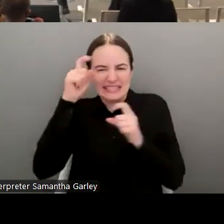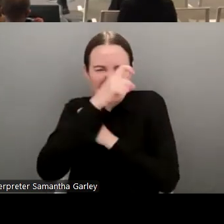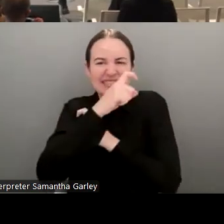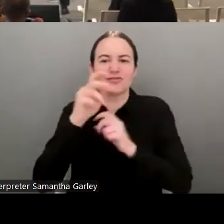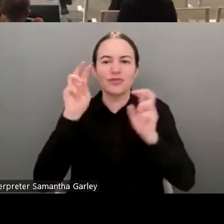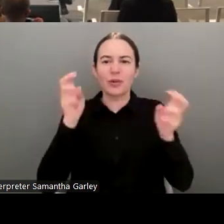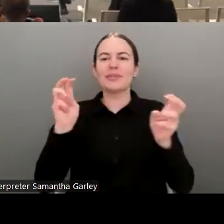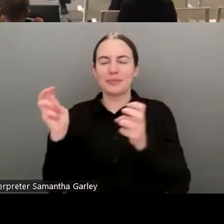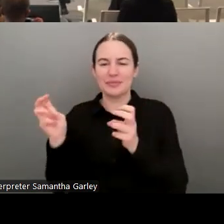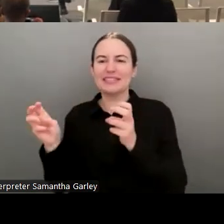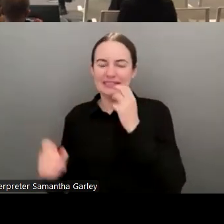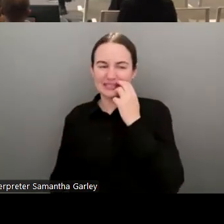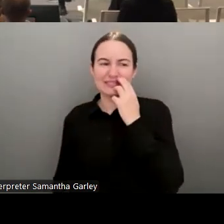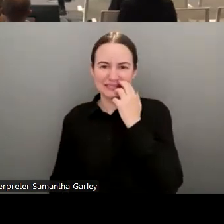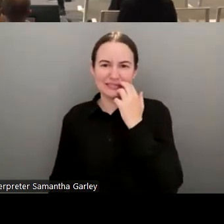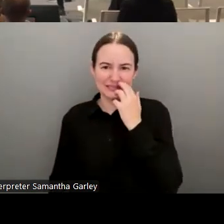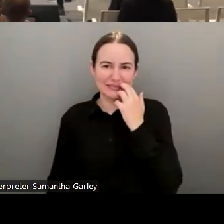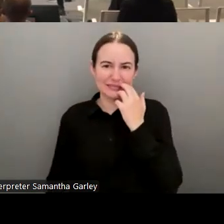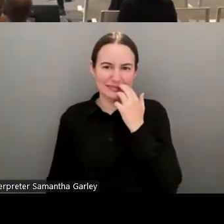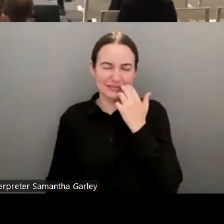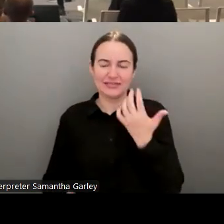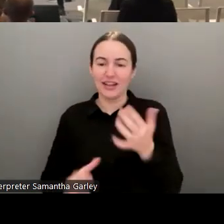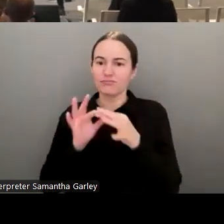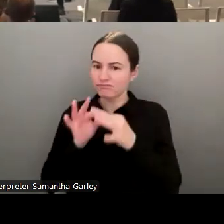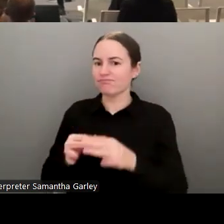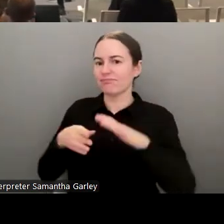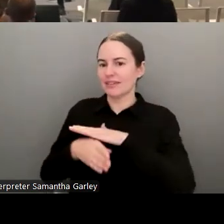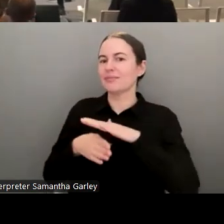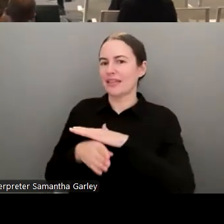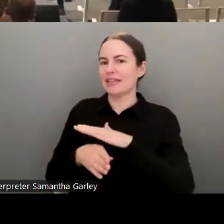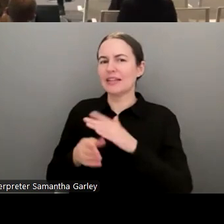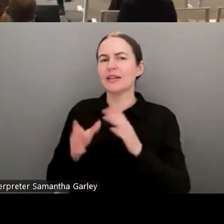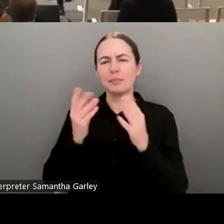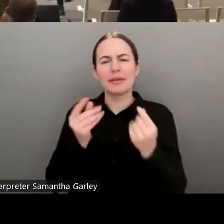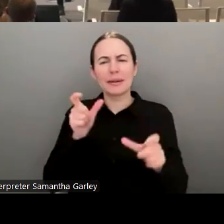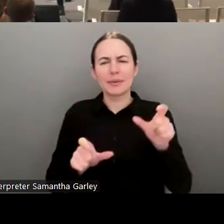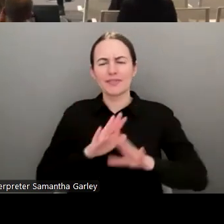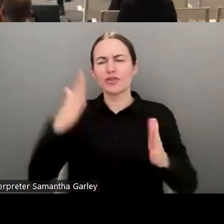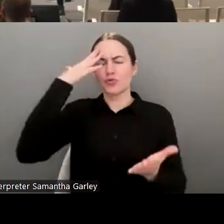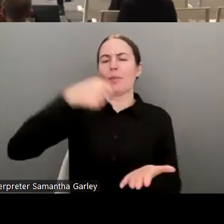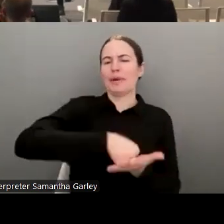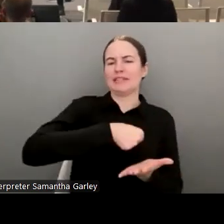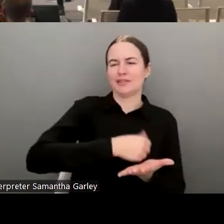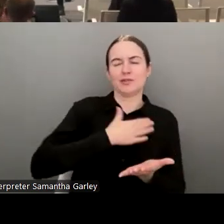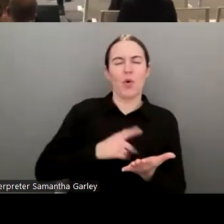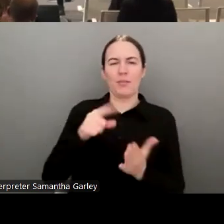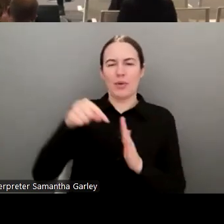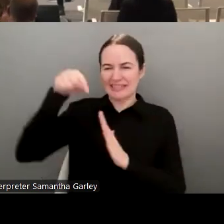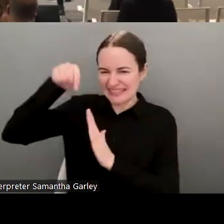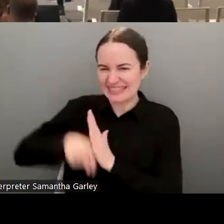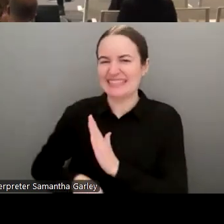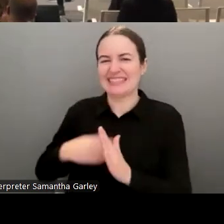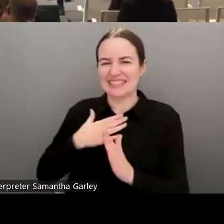are quite into accessibility and know the basic stuff. And